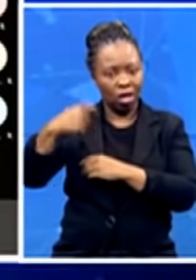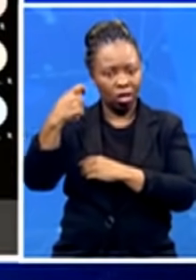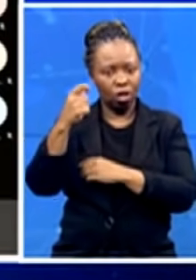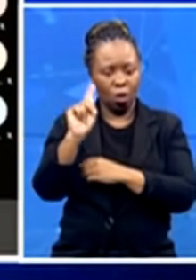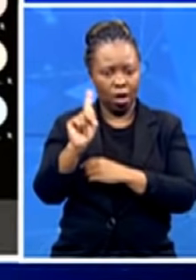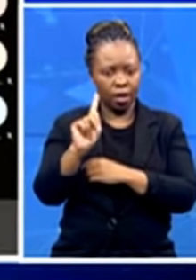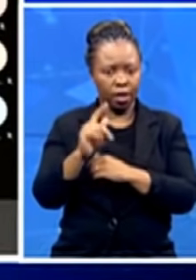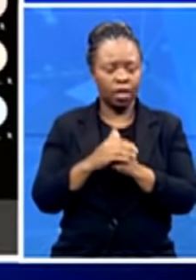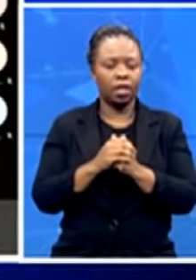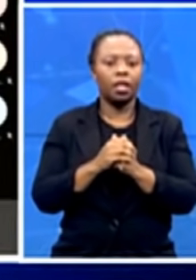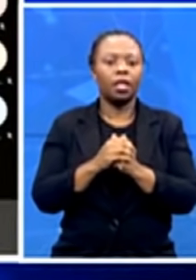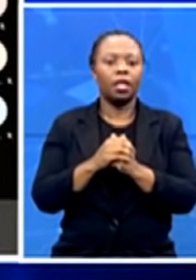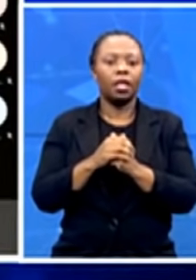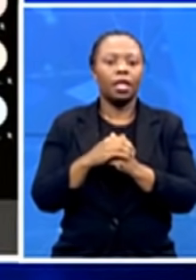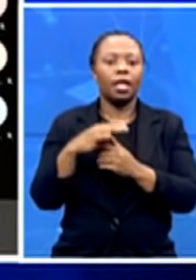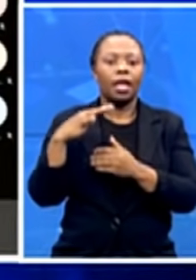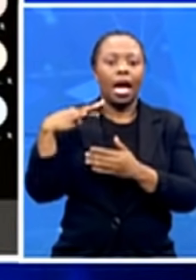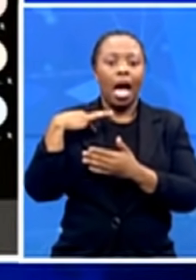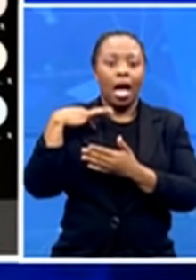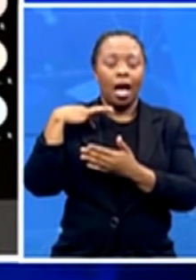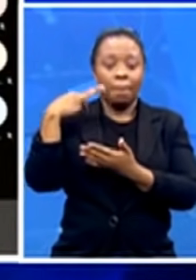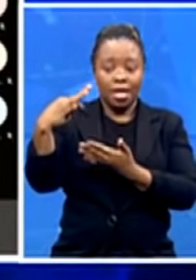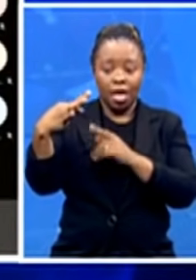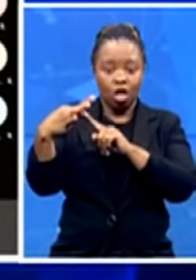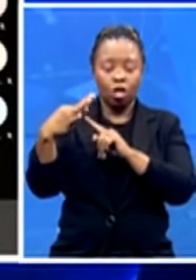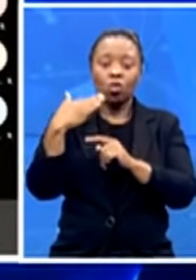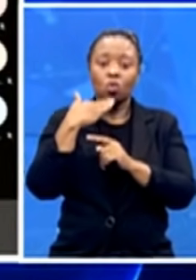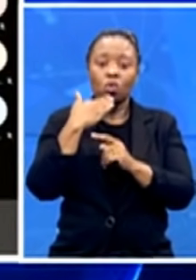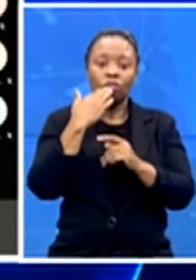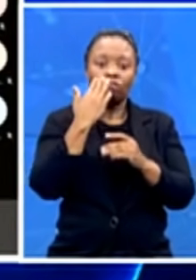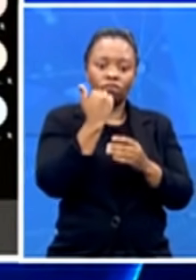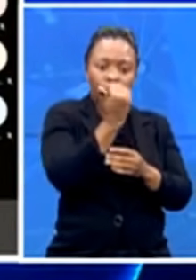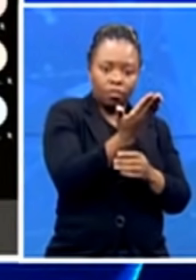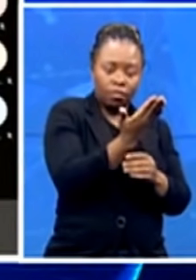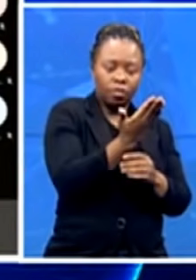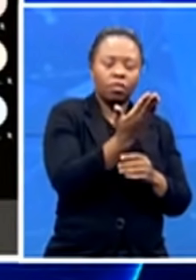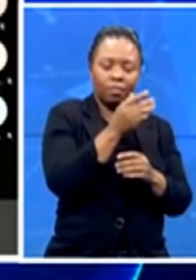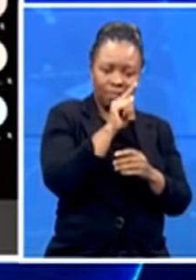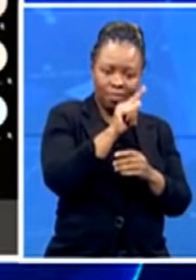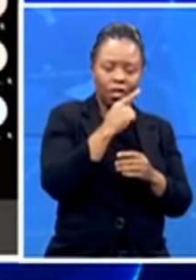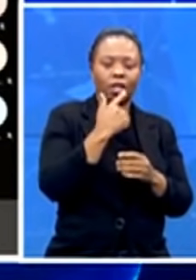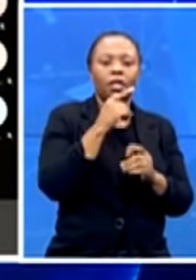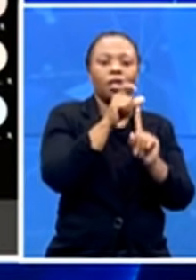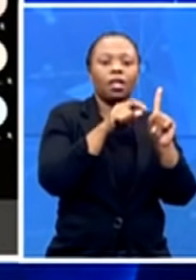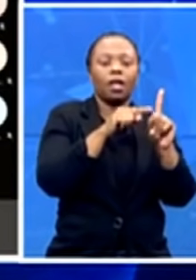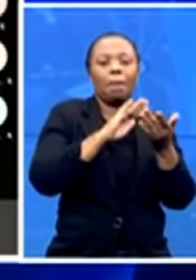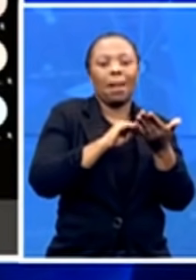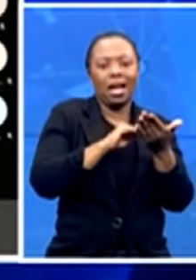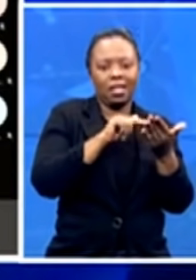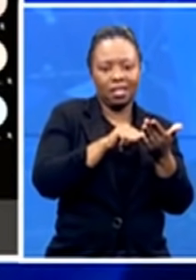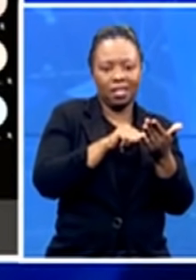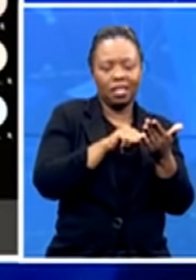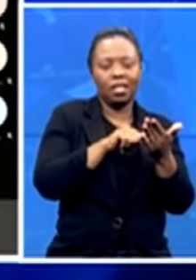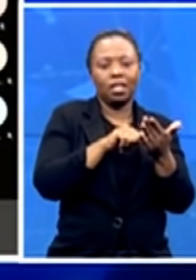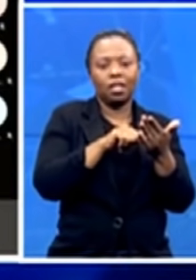Mr. Magashule, seeking to strike out Mr. Ramaphosa's answering affidavit in its entirety. The application to